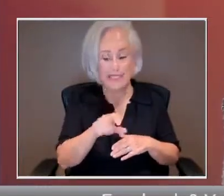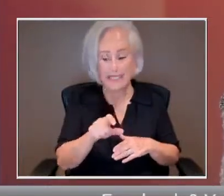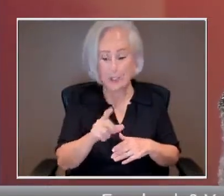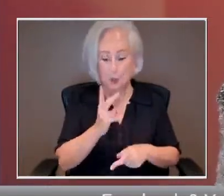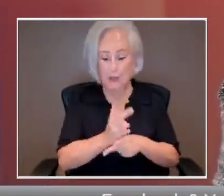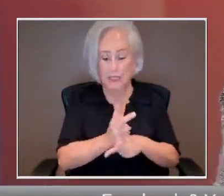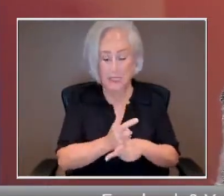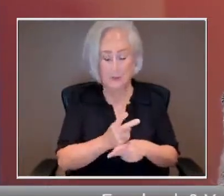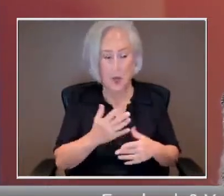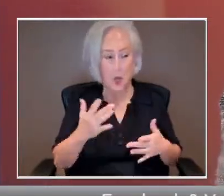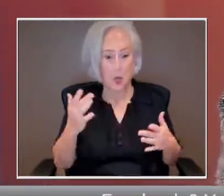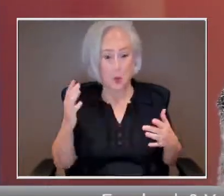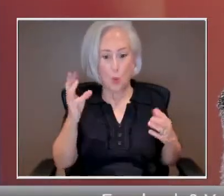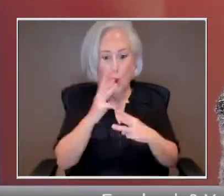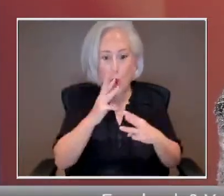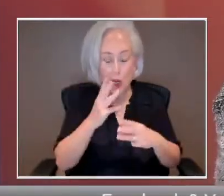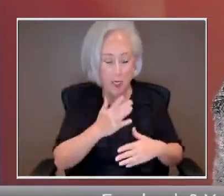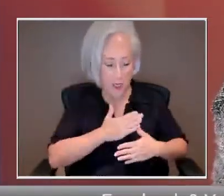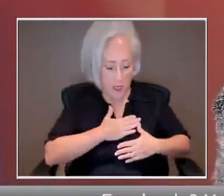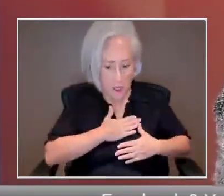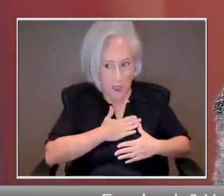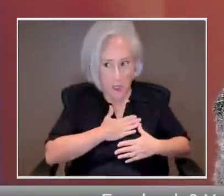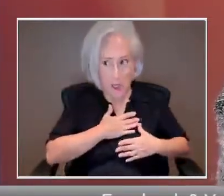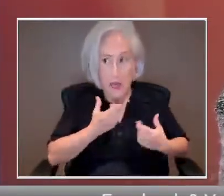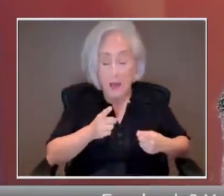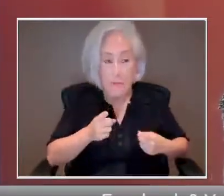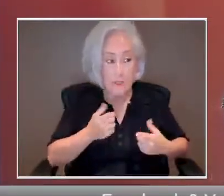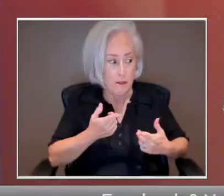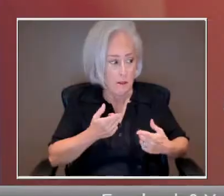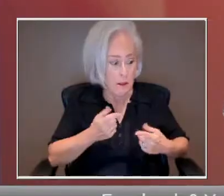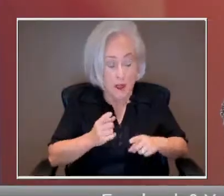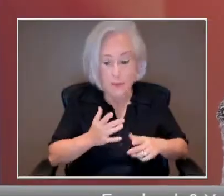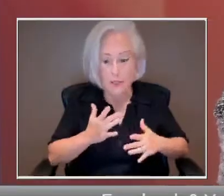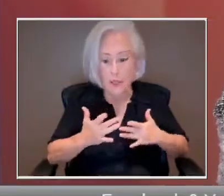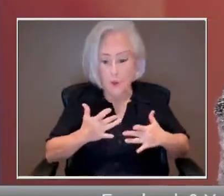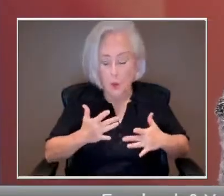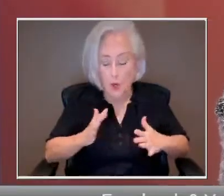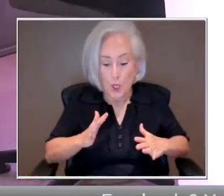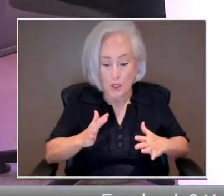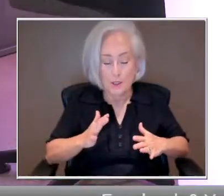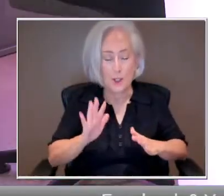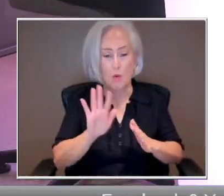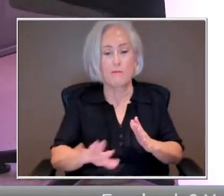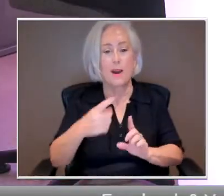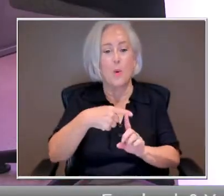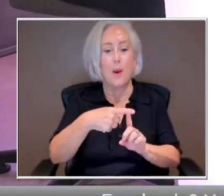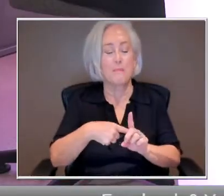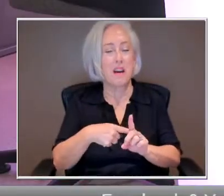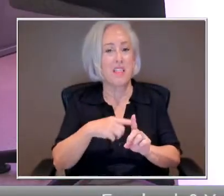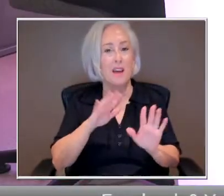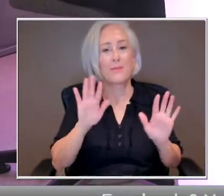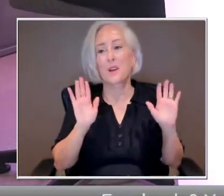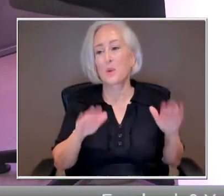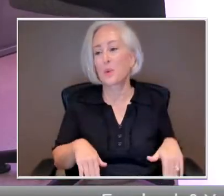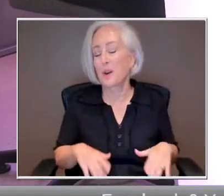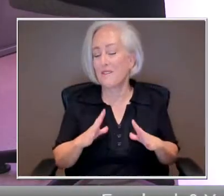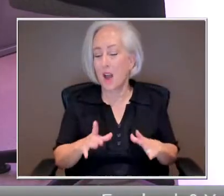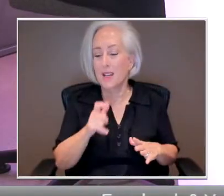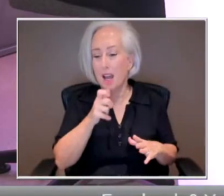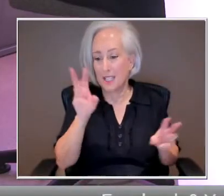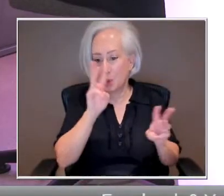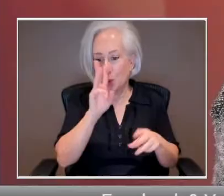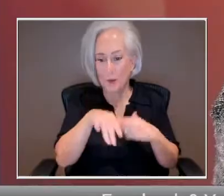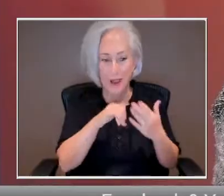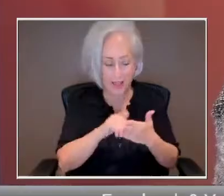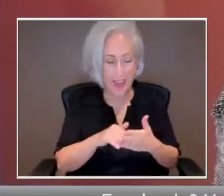that something might happen. So I'd say really about that month mark. Was it causing anxiety, anticipating it possibly happening? Yes, I